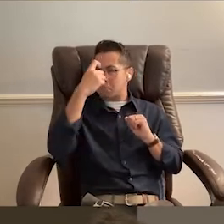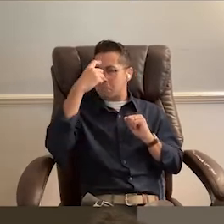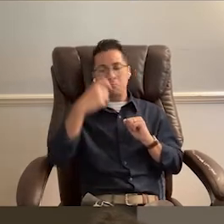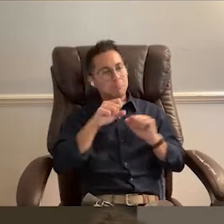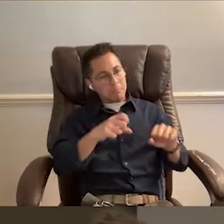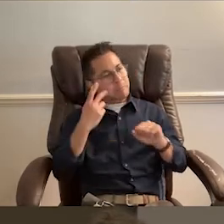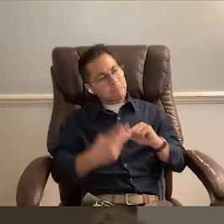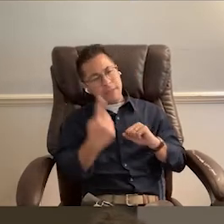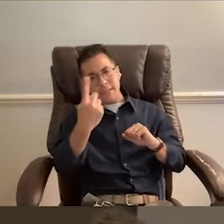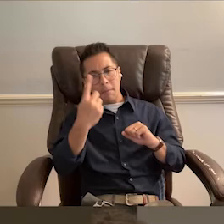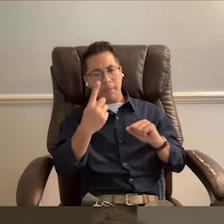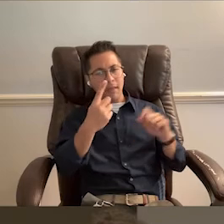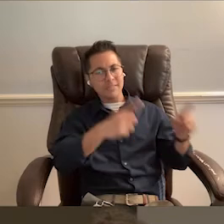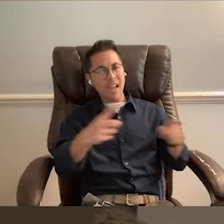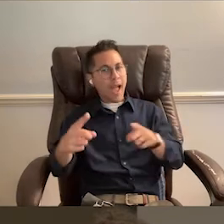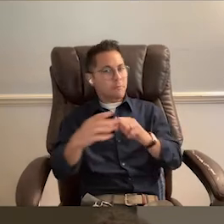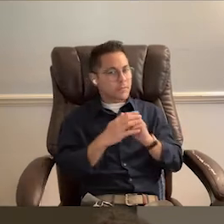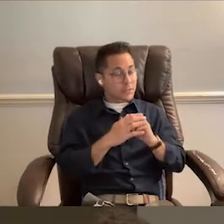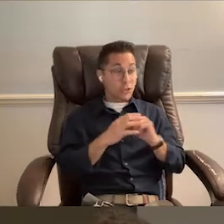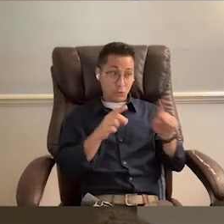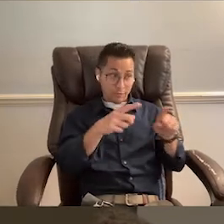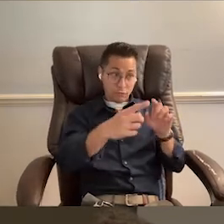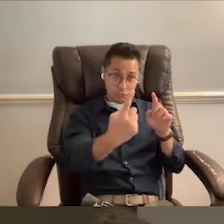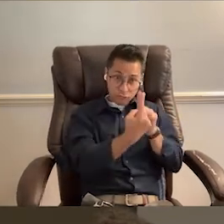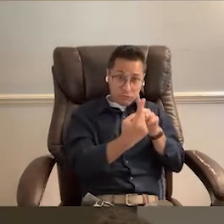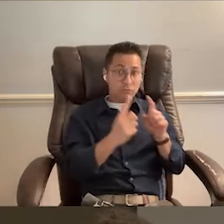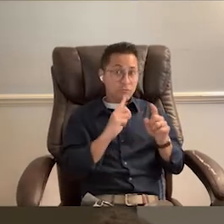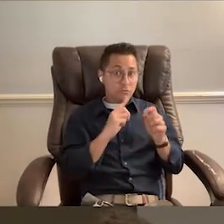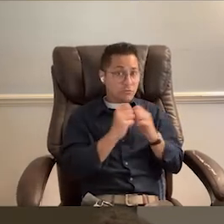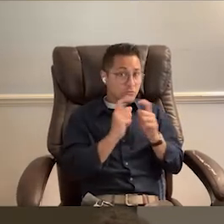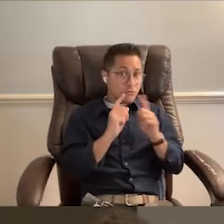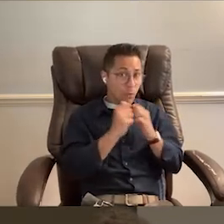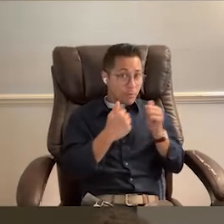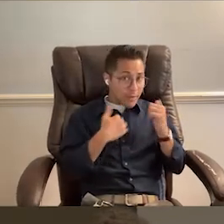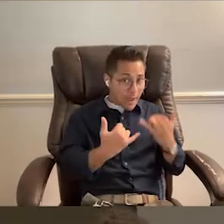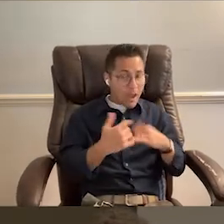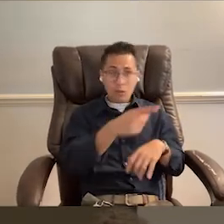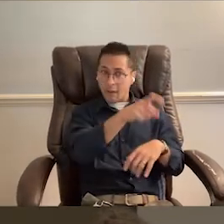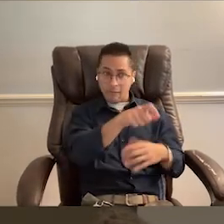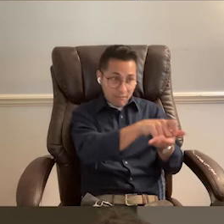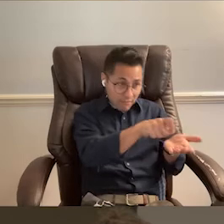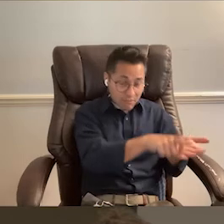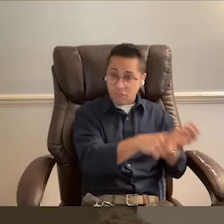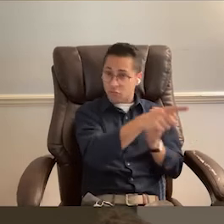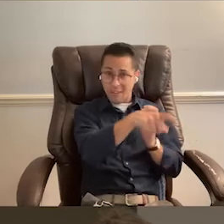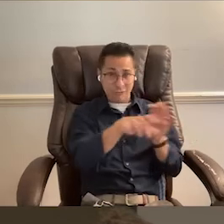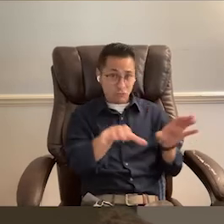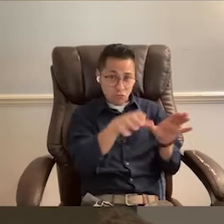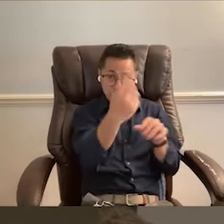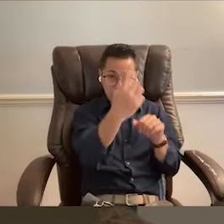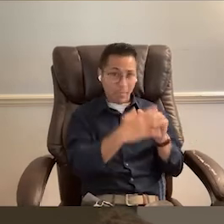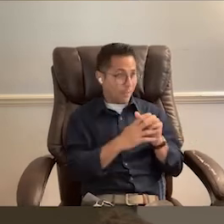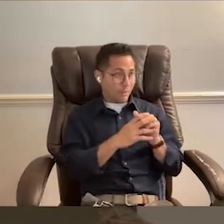hear in your voice something is going on with you. I can see something is happening. Either you need to talk to me